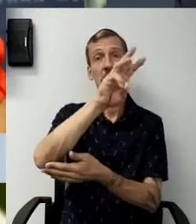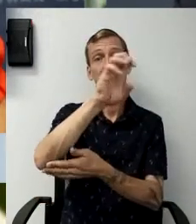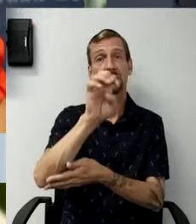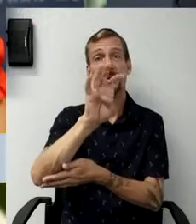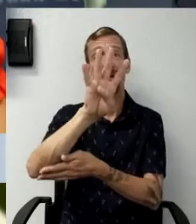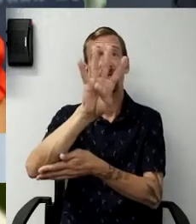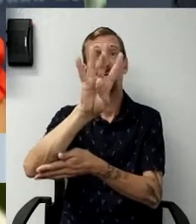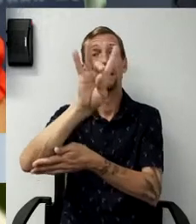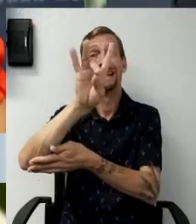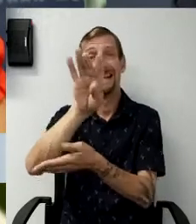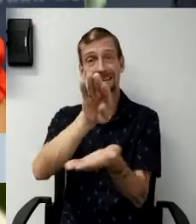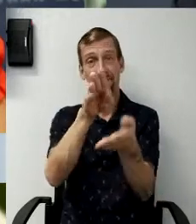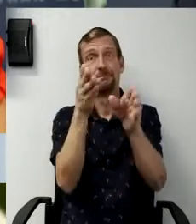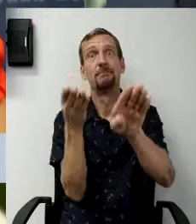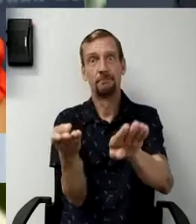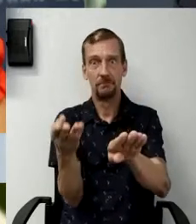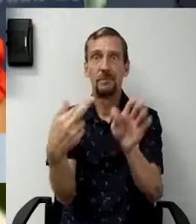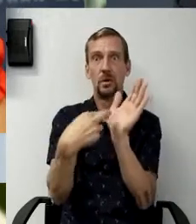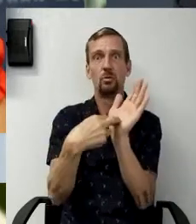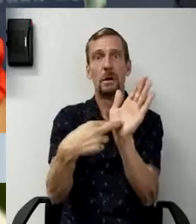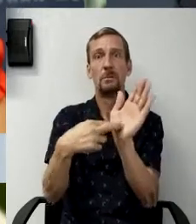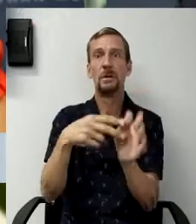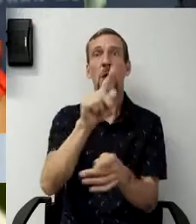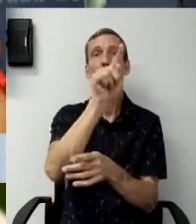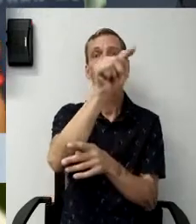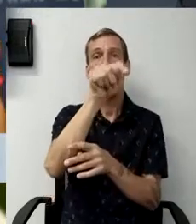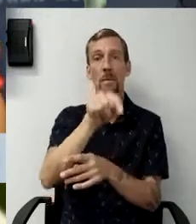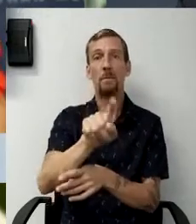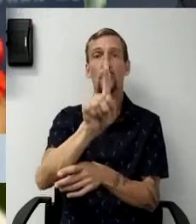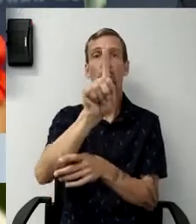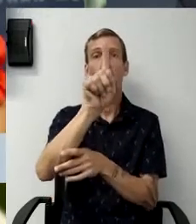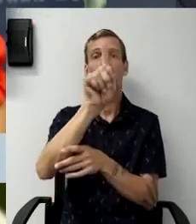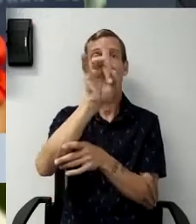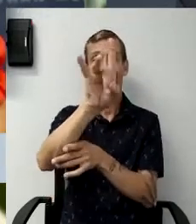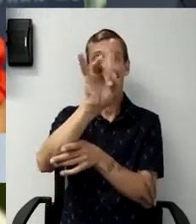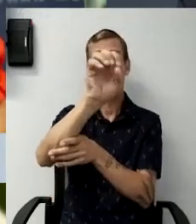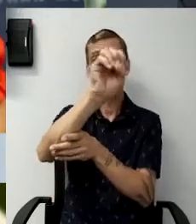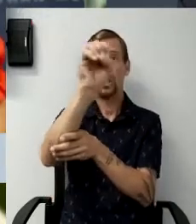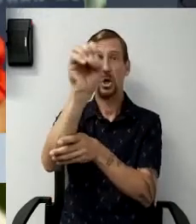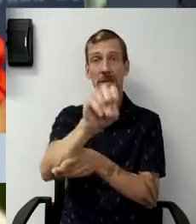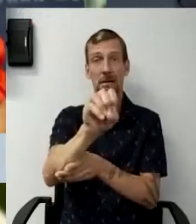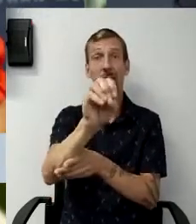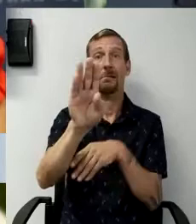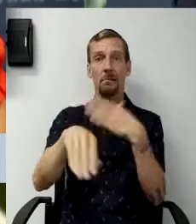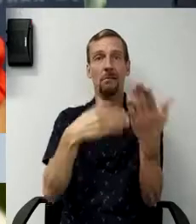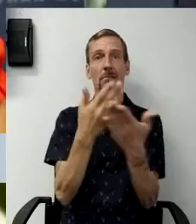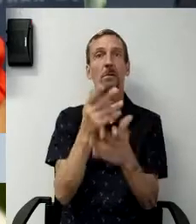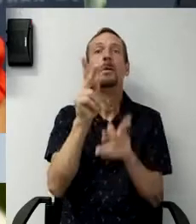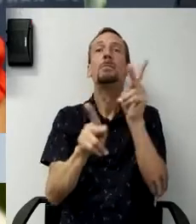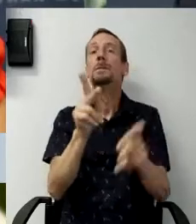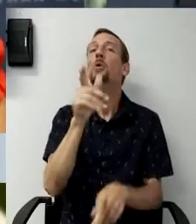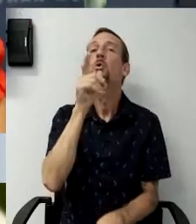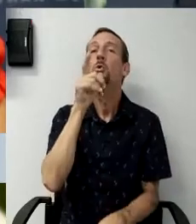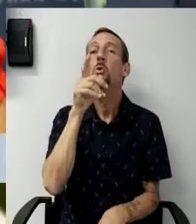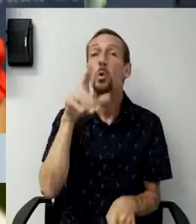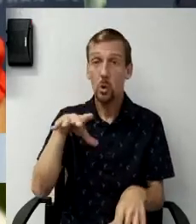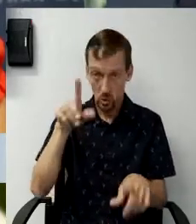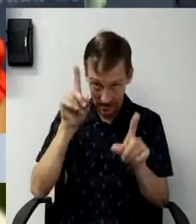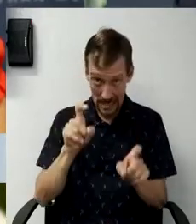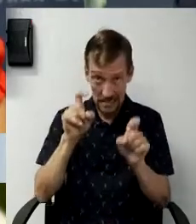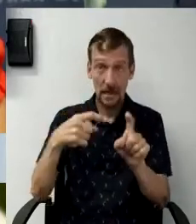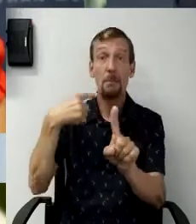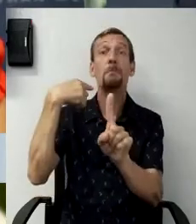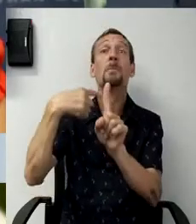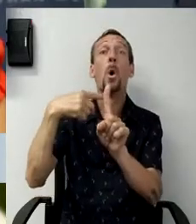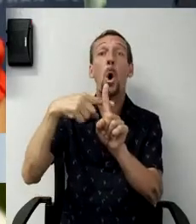10,648 deaths, which represents about 1.8% of all the folks that tested positive ended